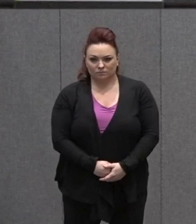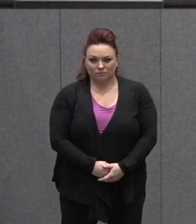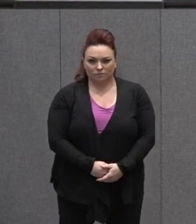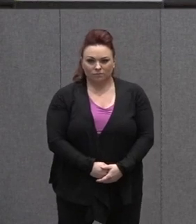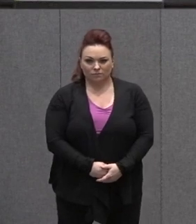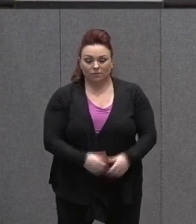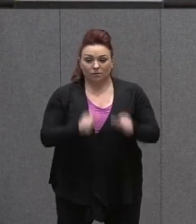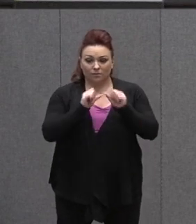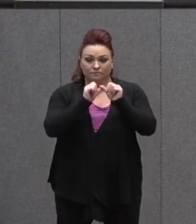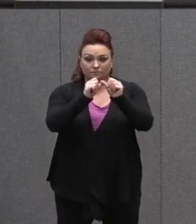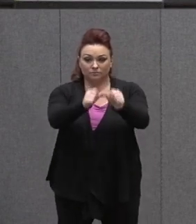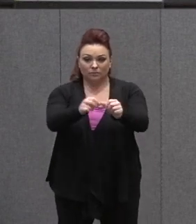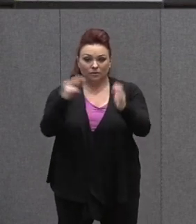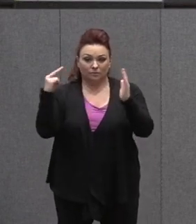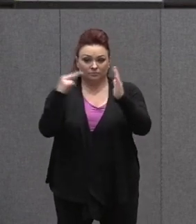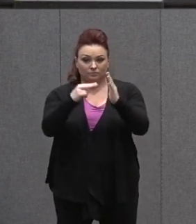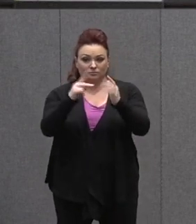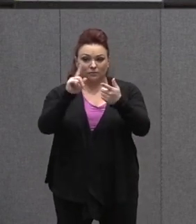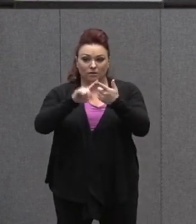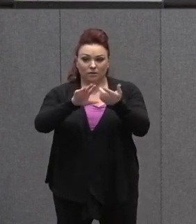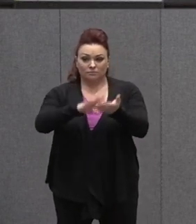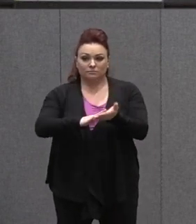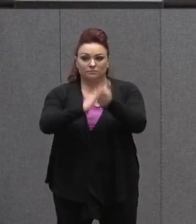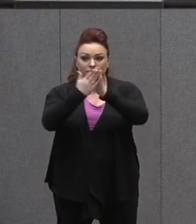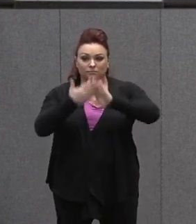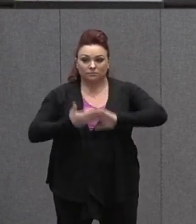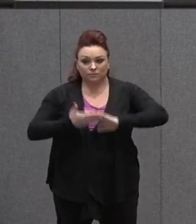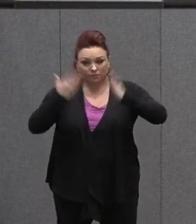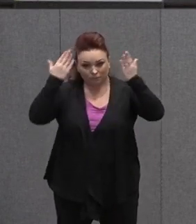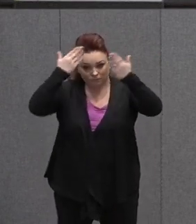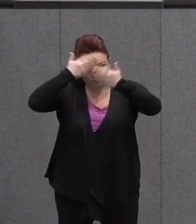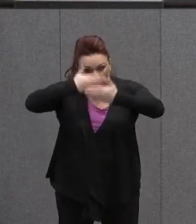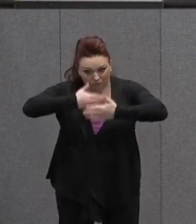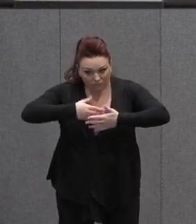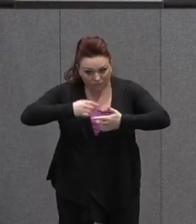And he continued to stare at it until it became too dark to see.